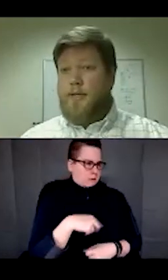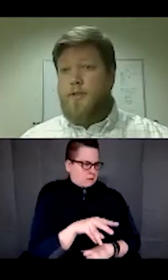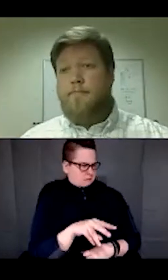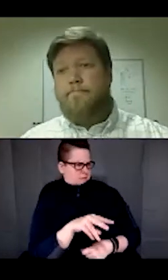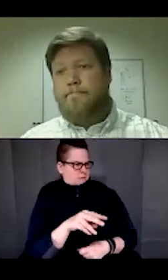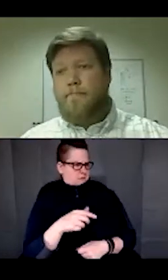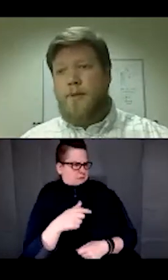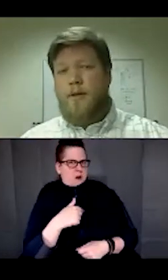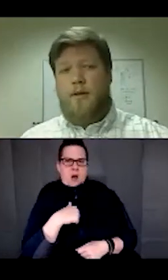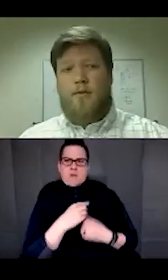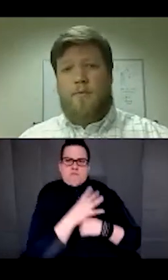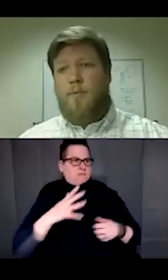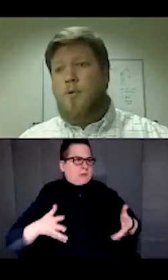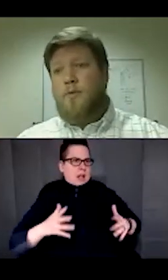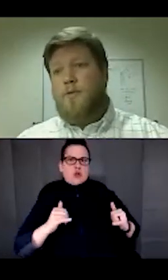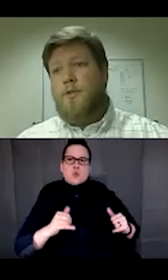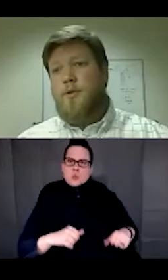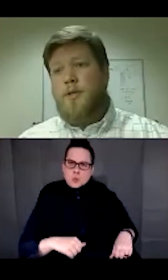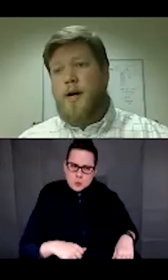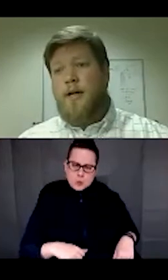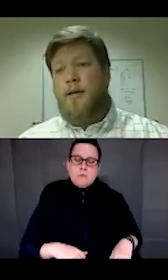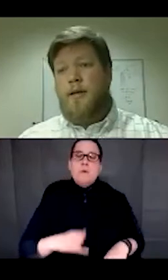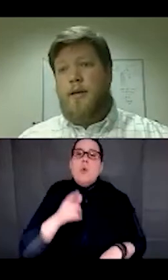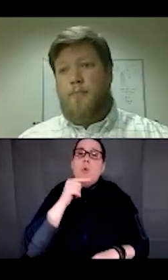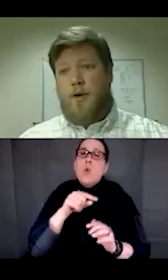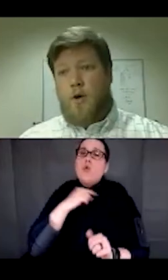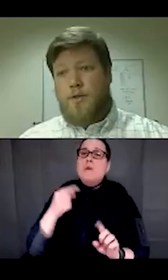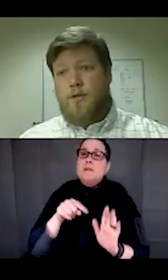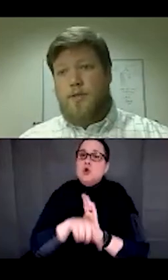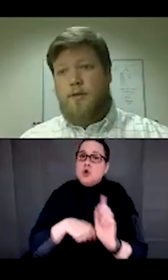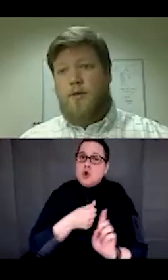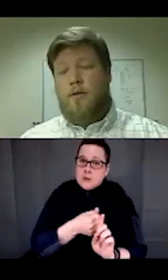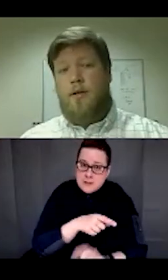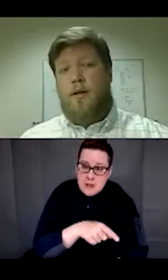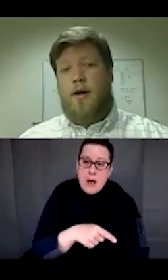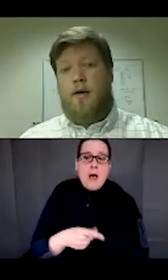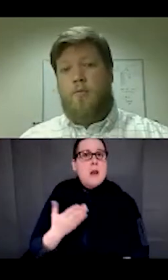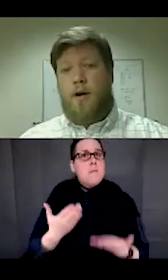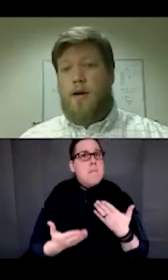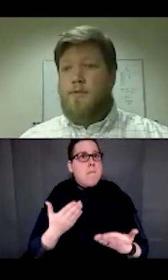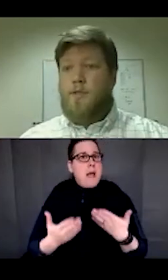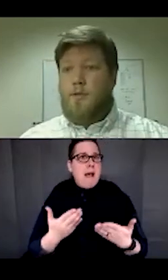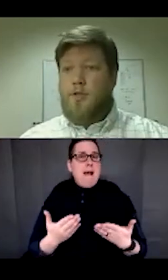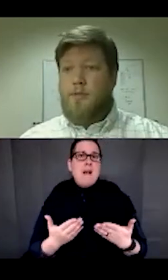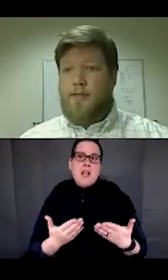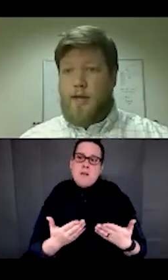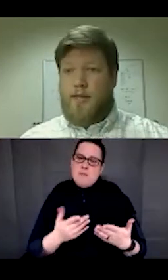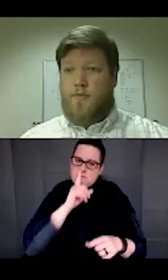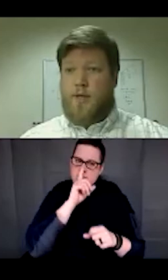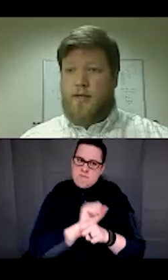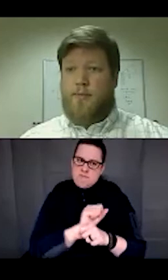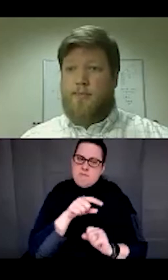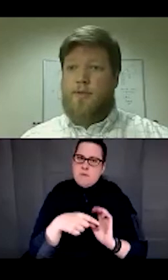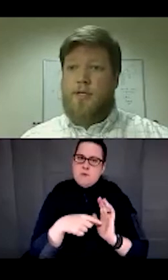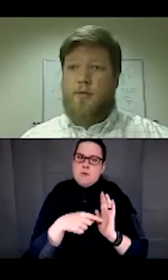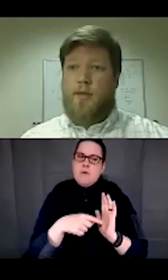person's anxious. For people who are at risk for suicide, it might also signal what kinds of solutions make sense for the